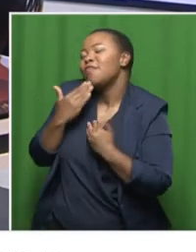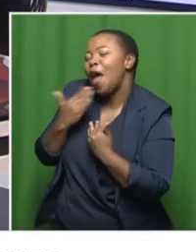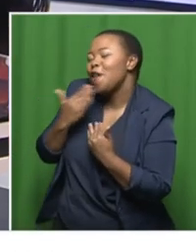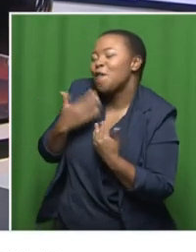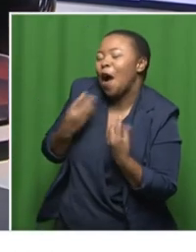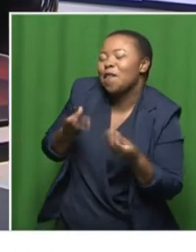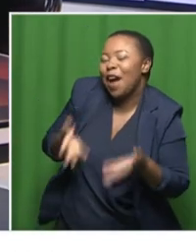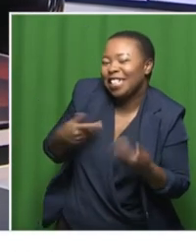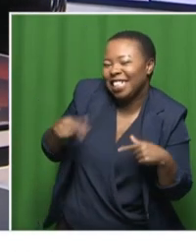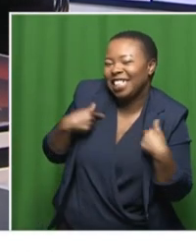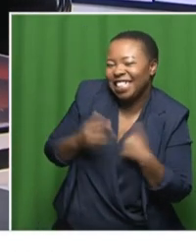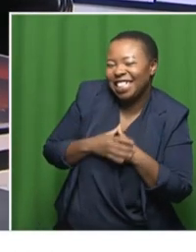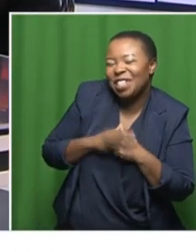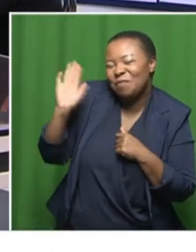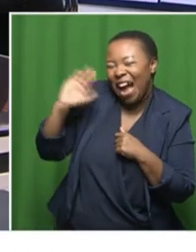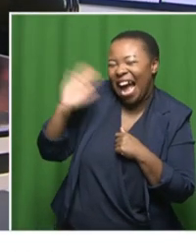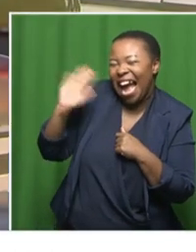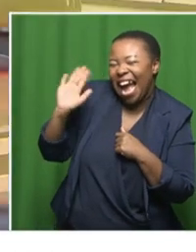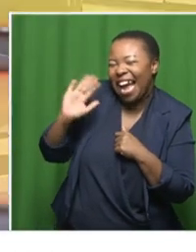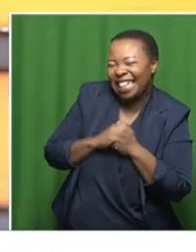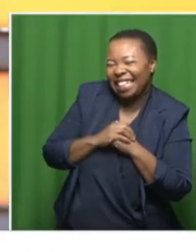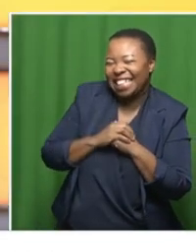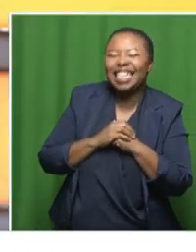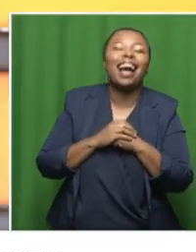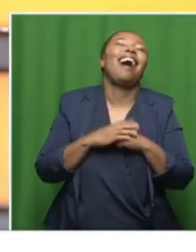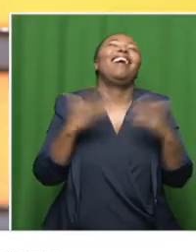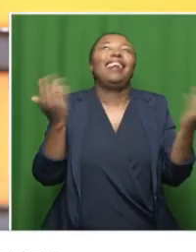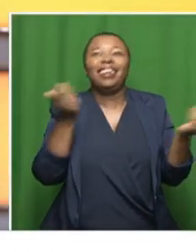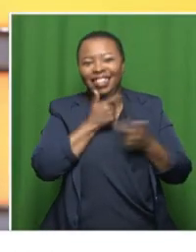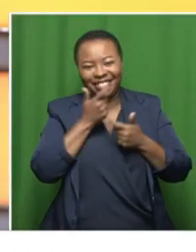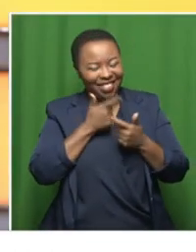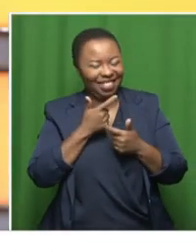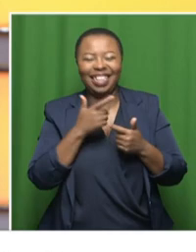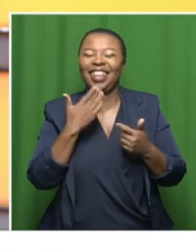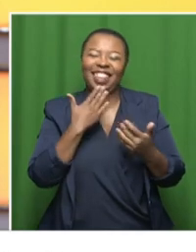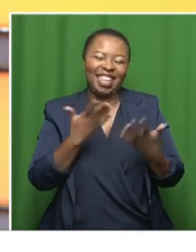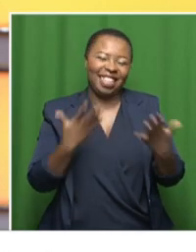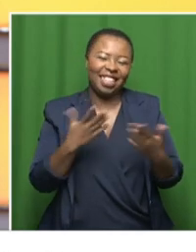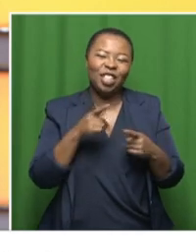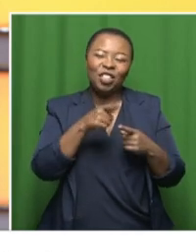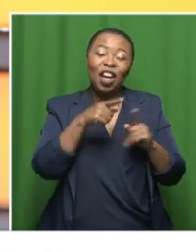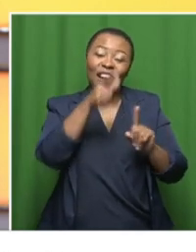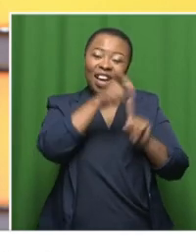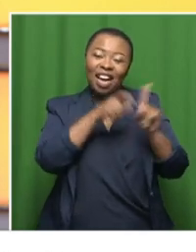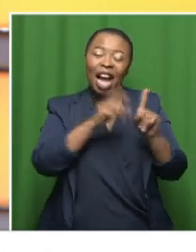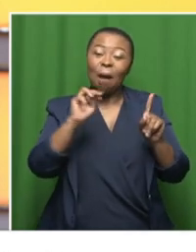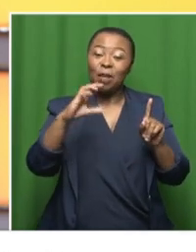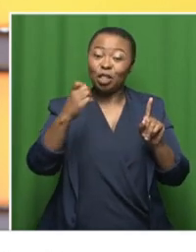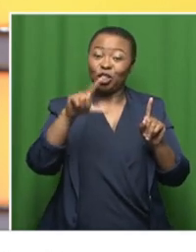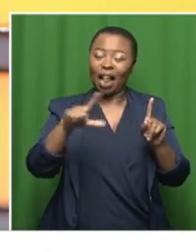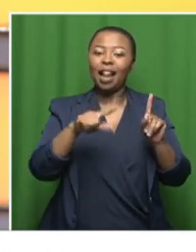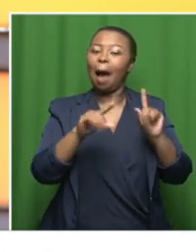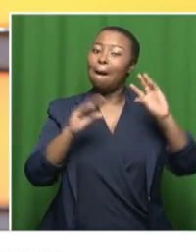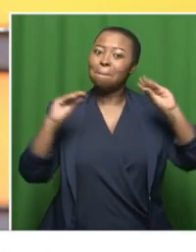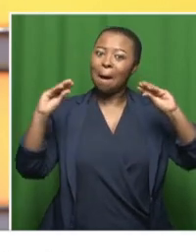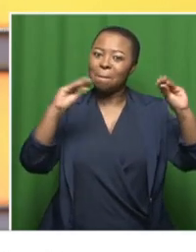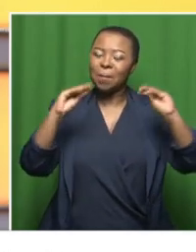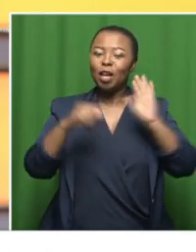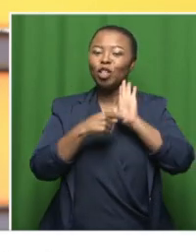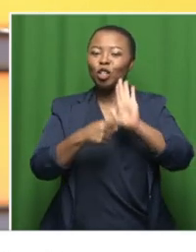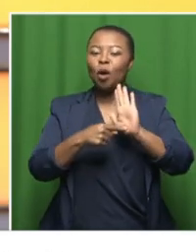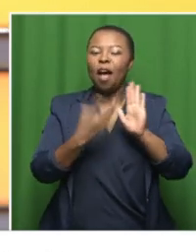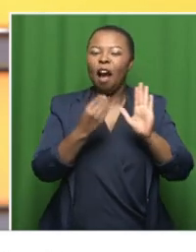us. Bye. All right, there we go. Actress Michelle Botha speaking to us about her puppet show, which is divided into